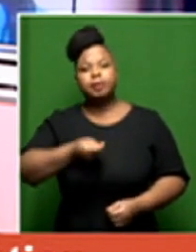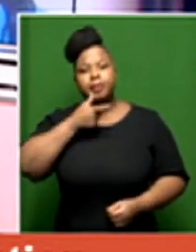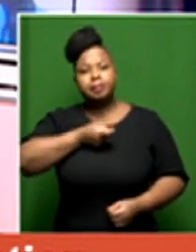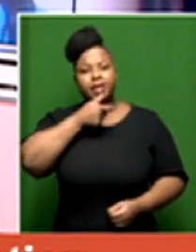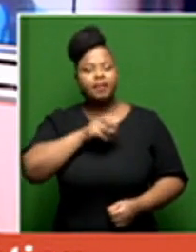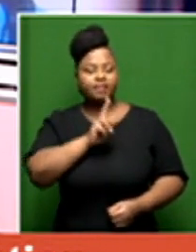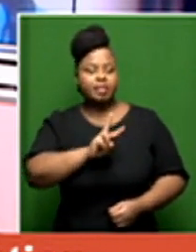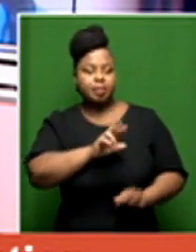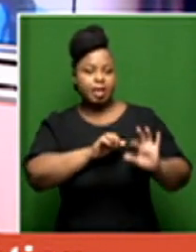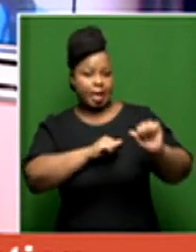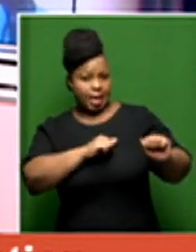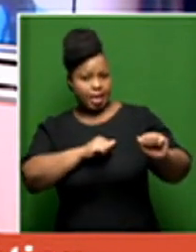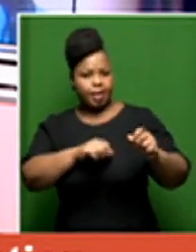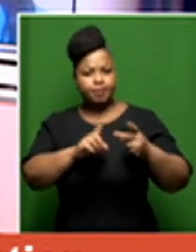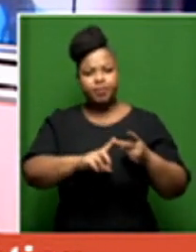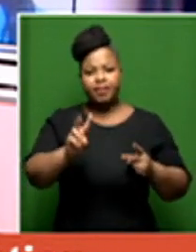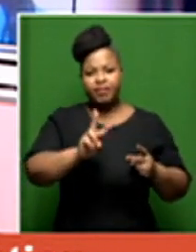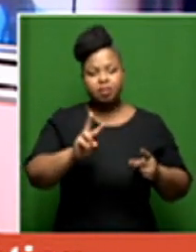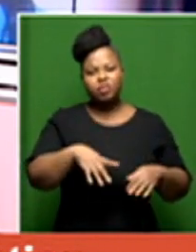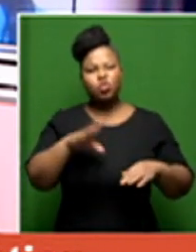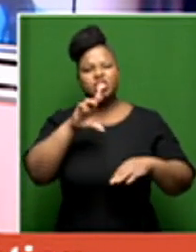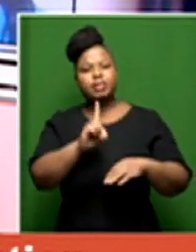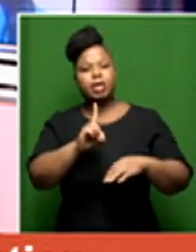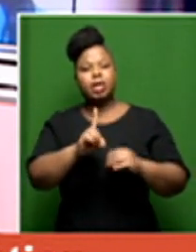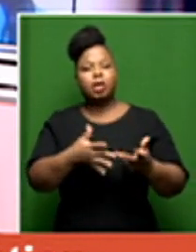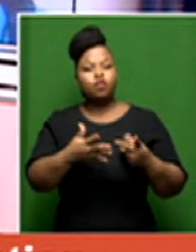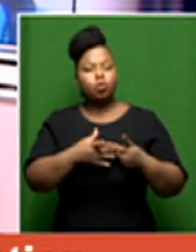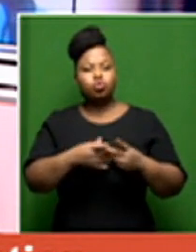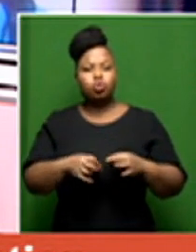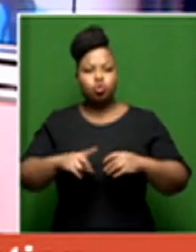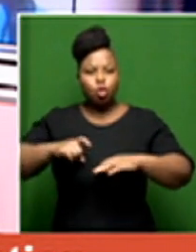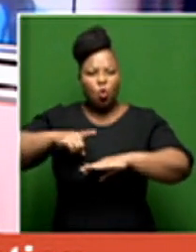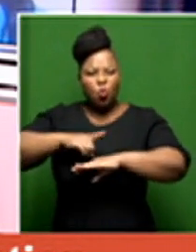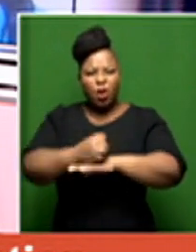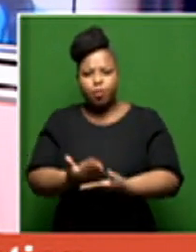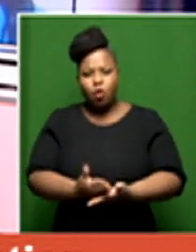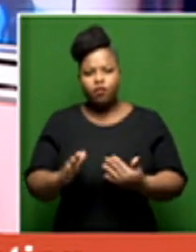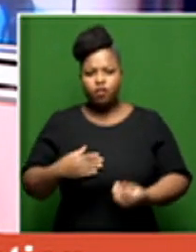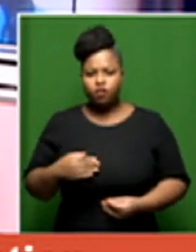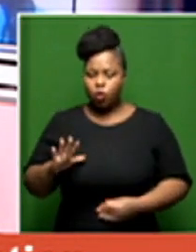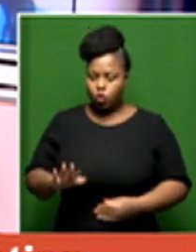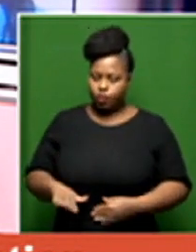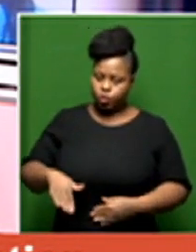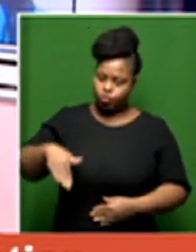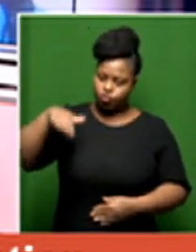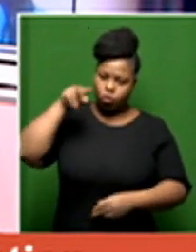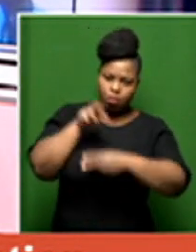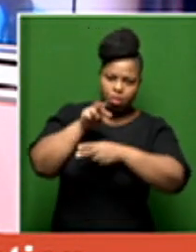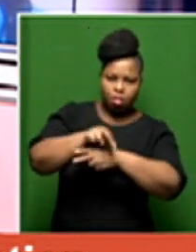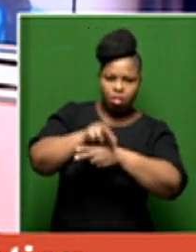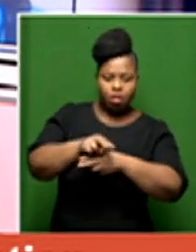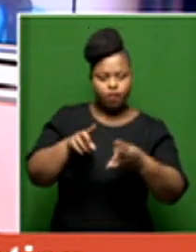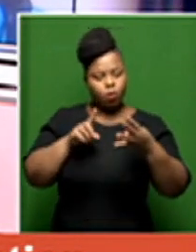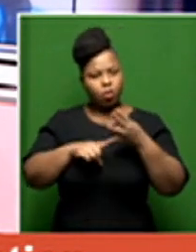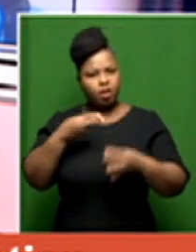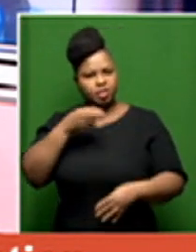A supplementation, deworming, growth monitoring, and HIV services. Is